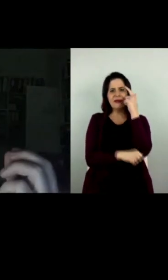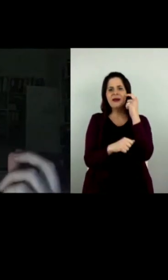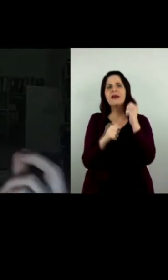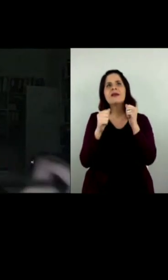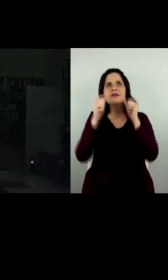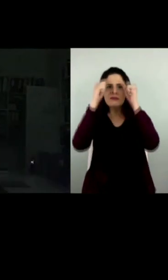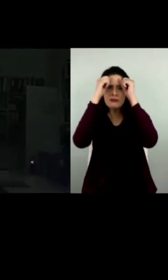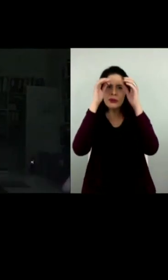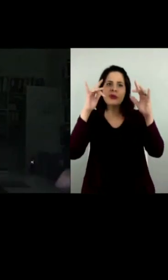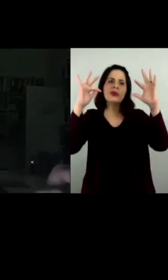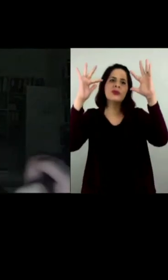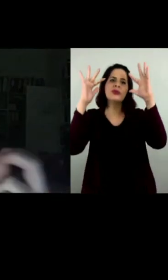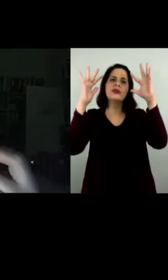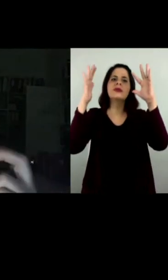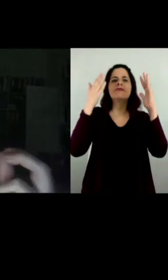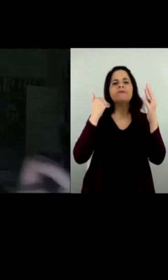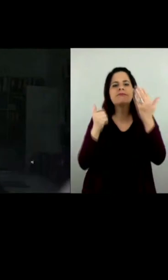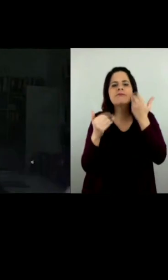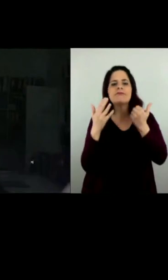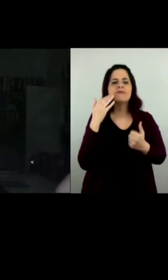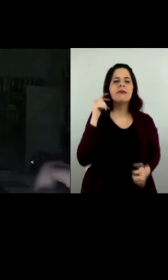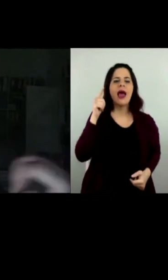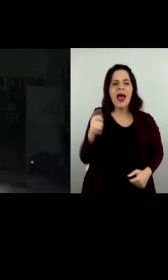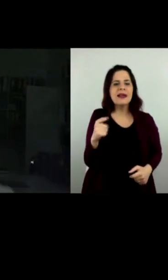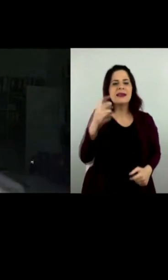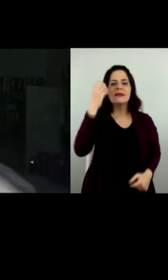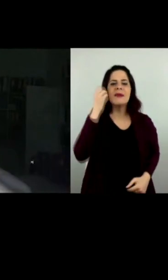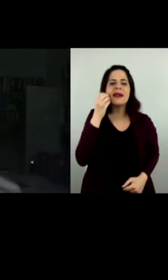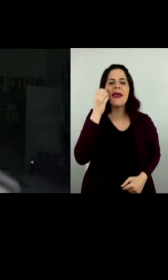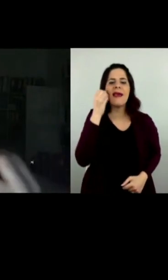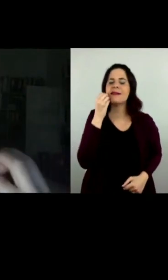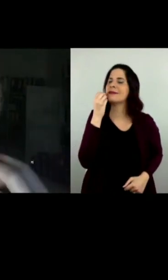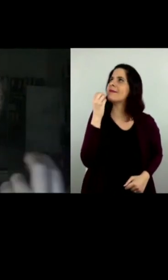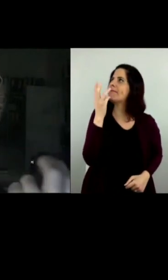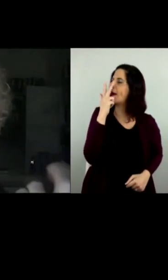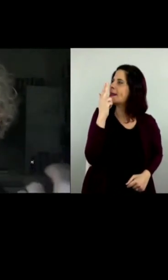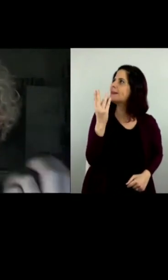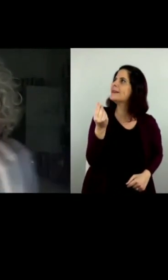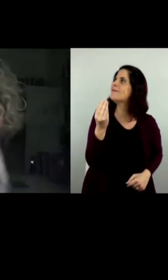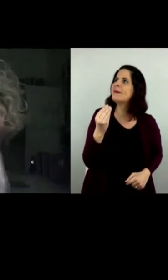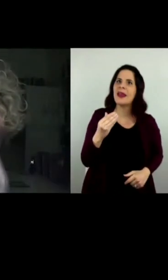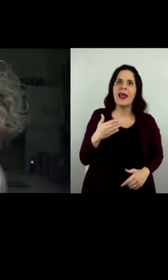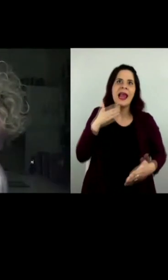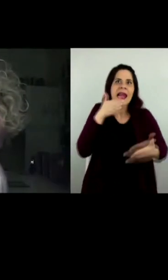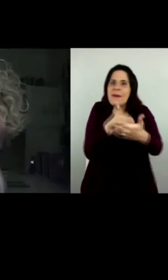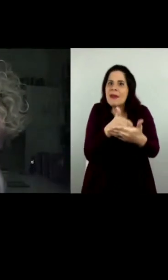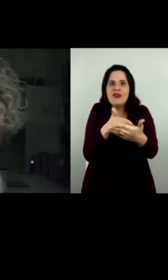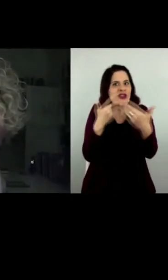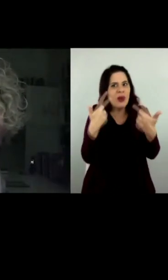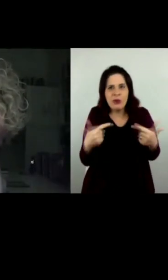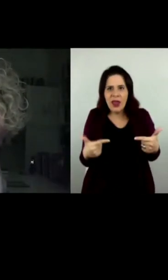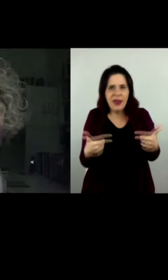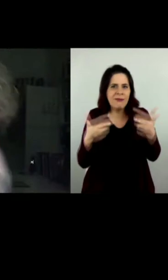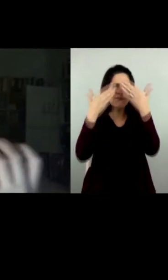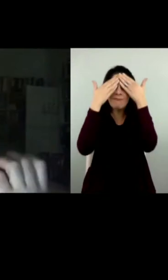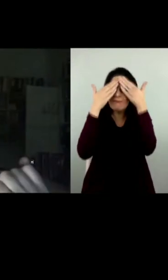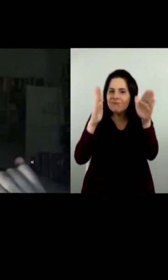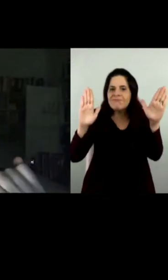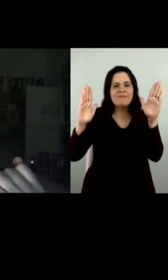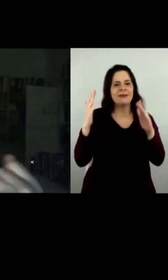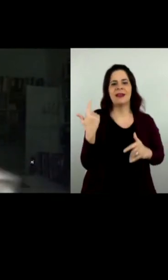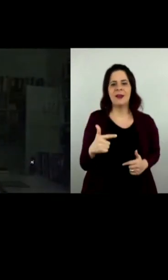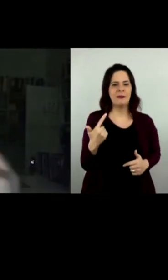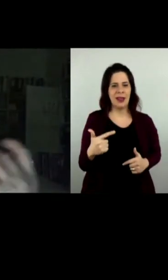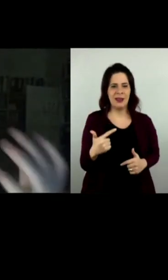the boundaryless, borderless quality of cinema. We fall asleep together. We dream the same